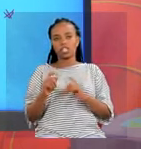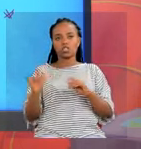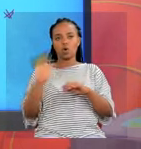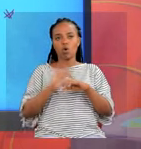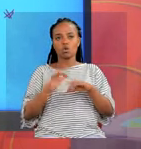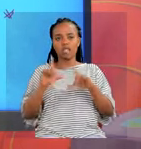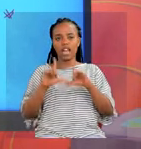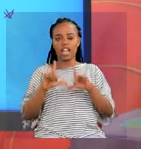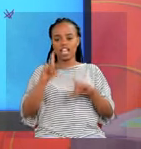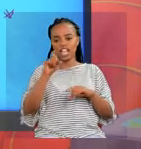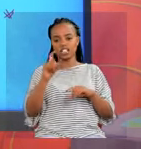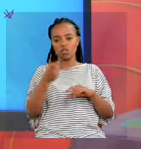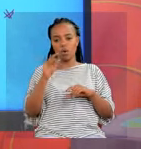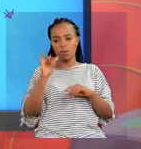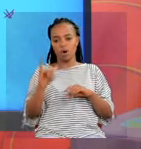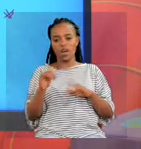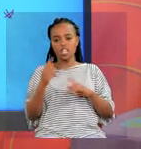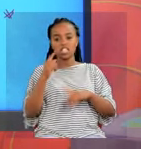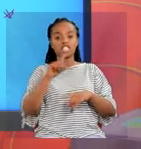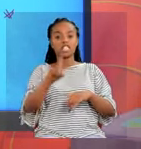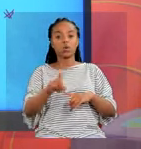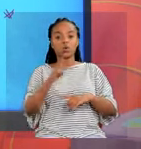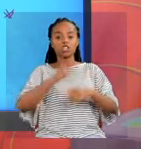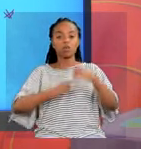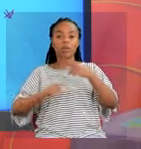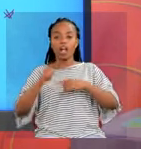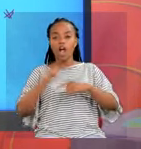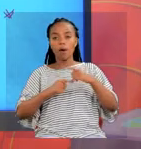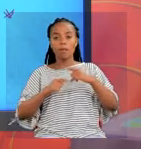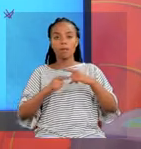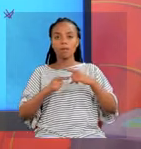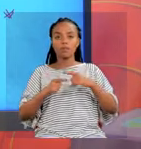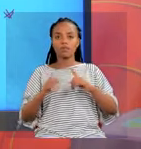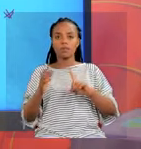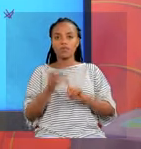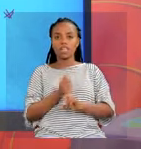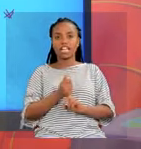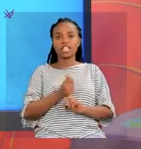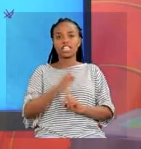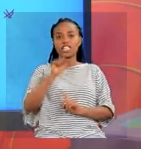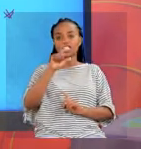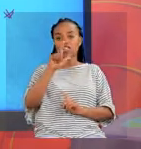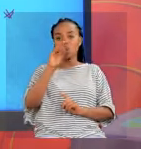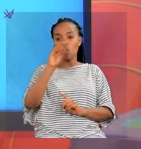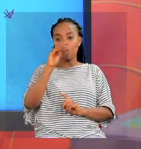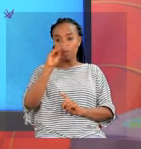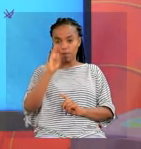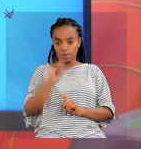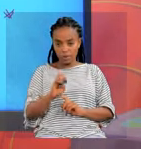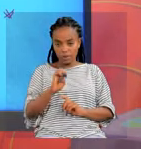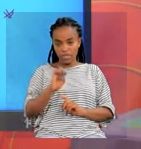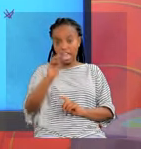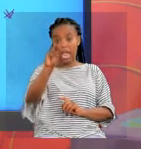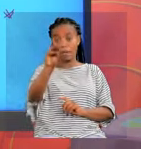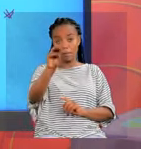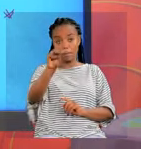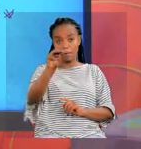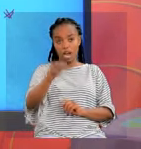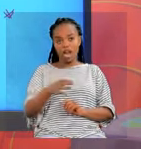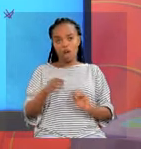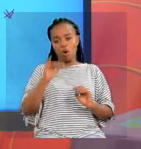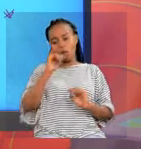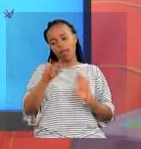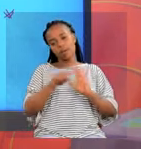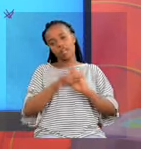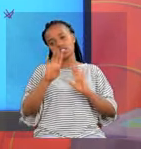x comma y. So the equation becomes, take the slope, y minus 4